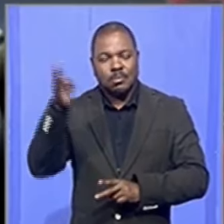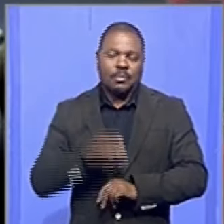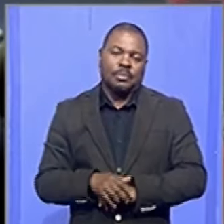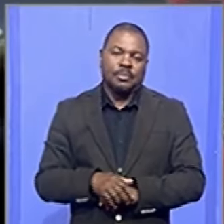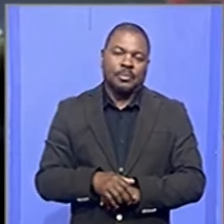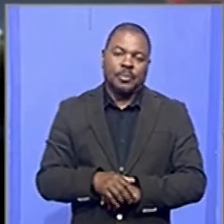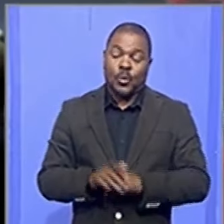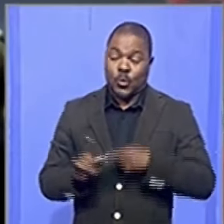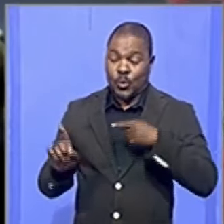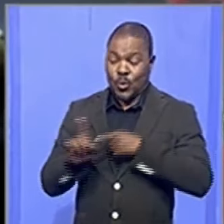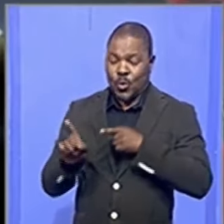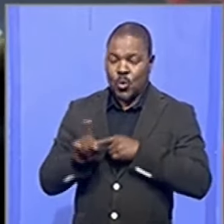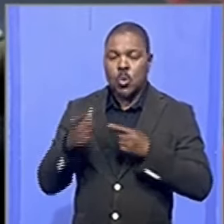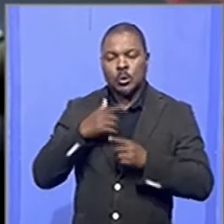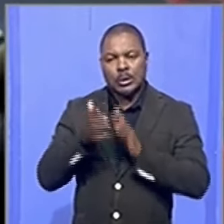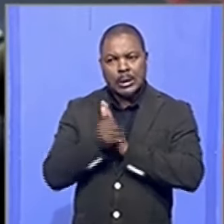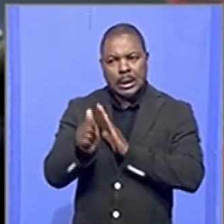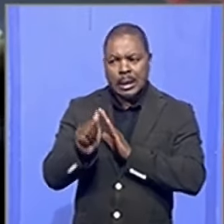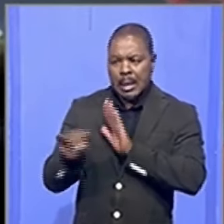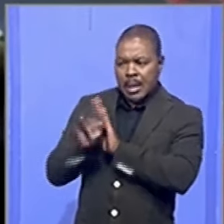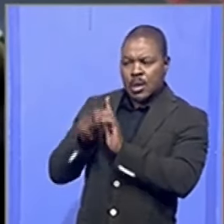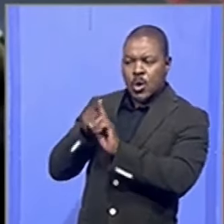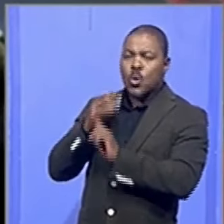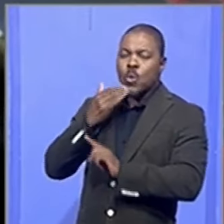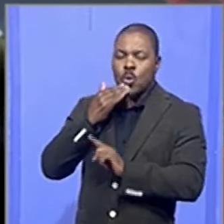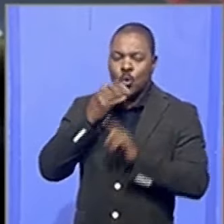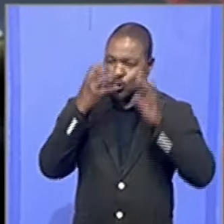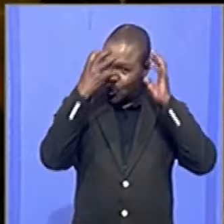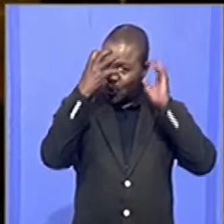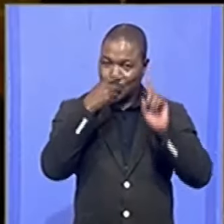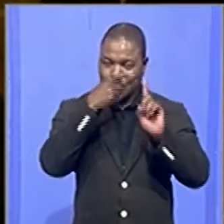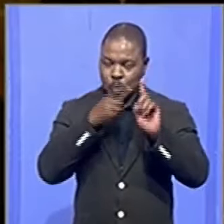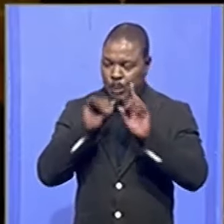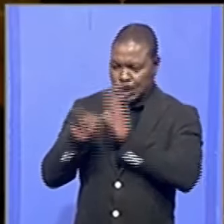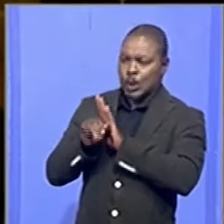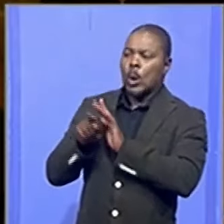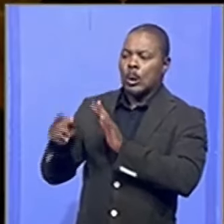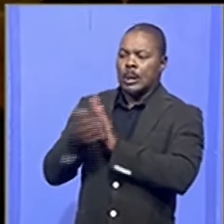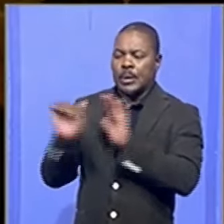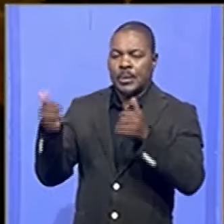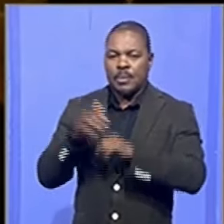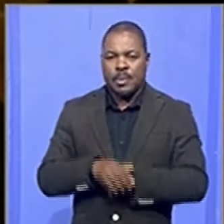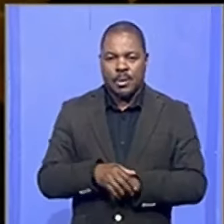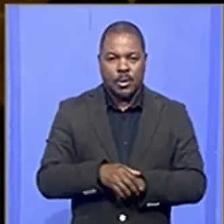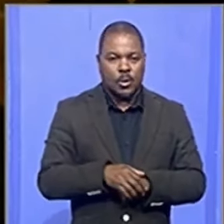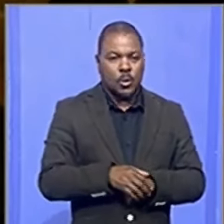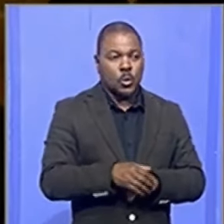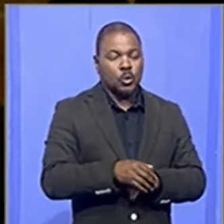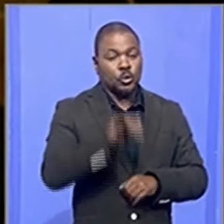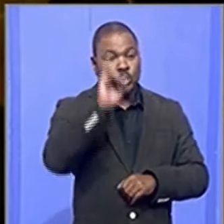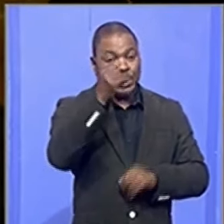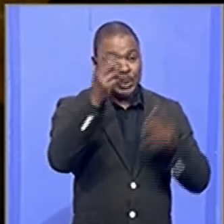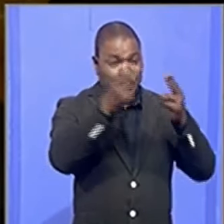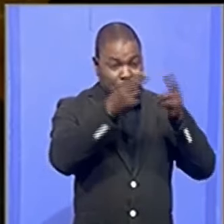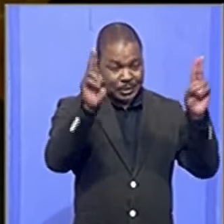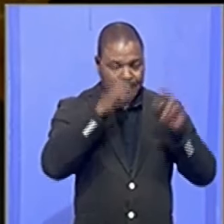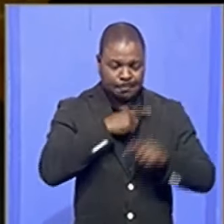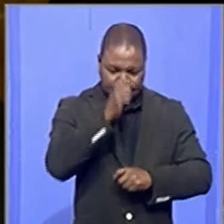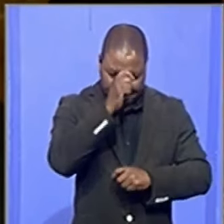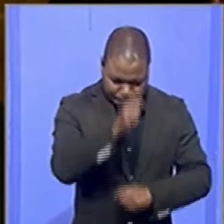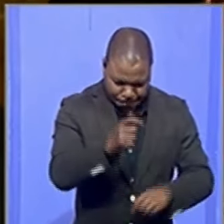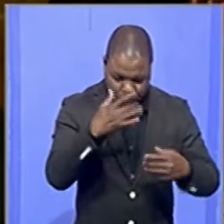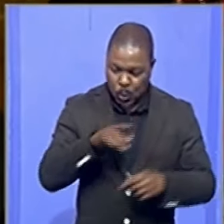ya Mosimane e lemogilwe ke mahlo a dibona Jomo Sono. I take my head off for University of Joburg for honoring